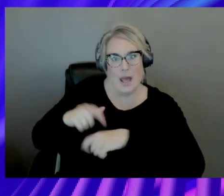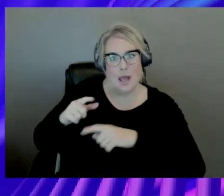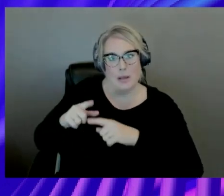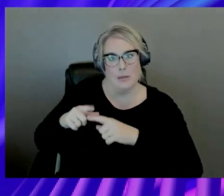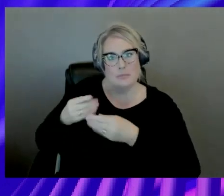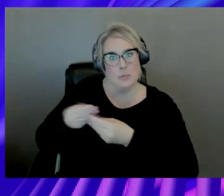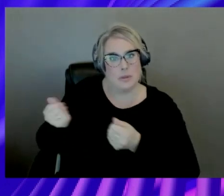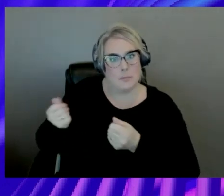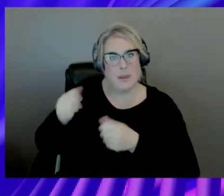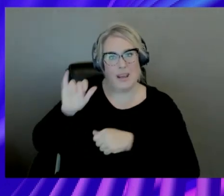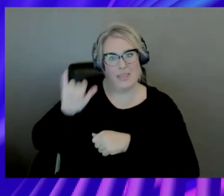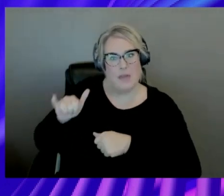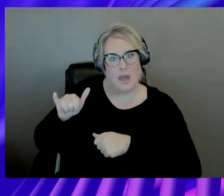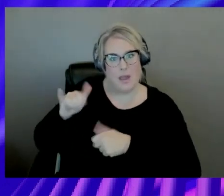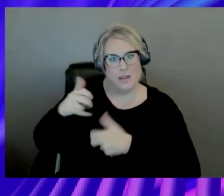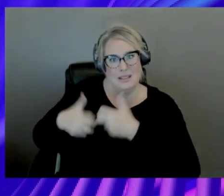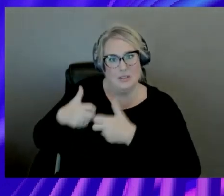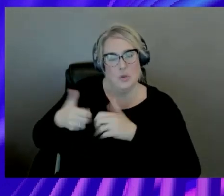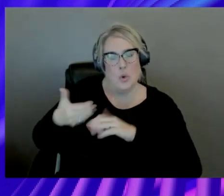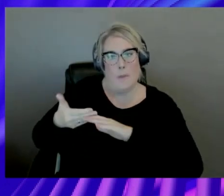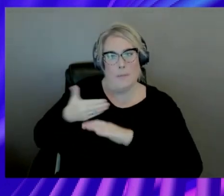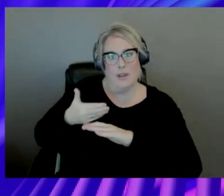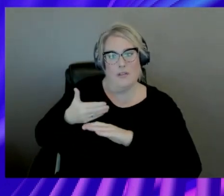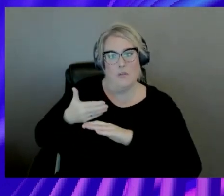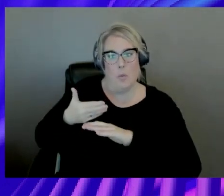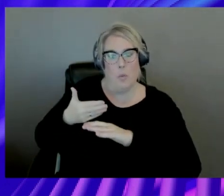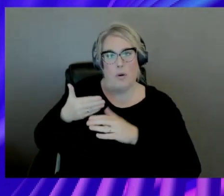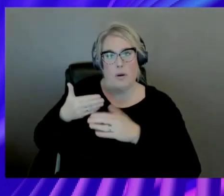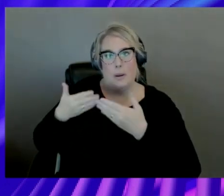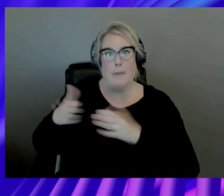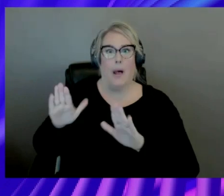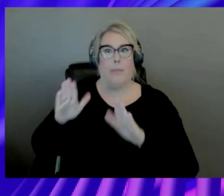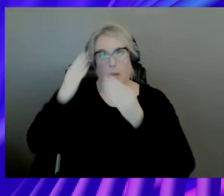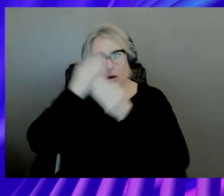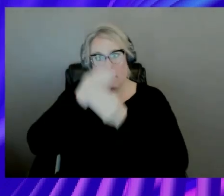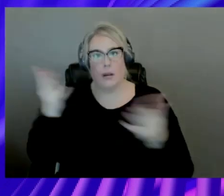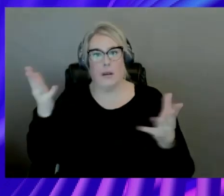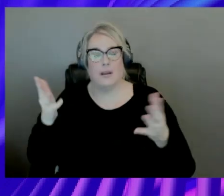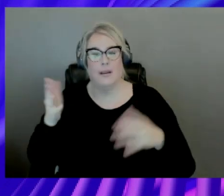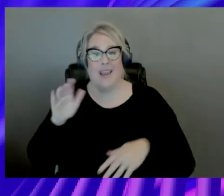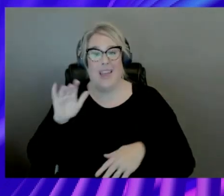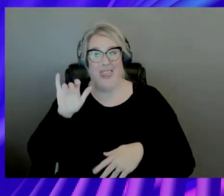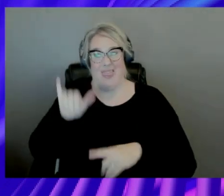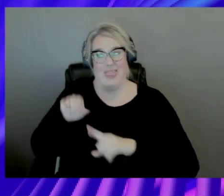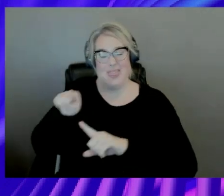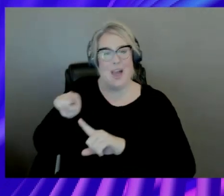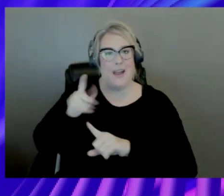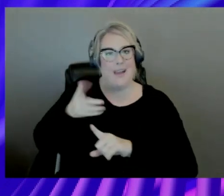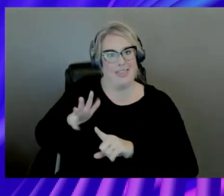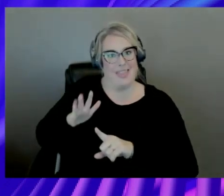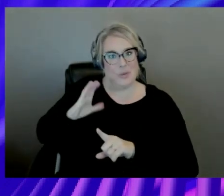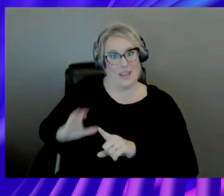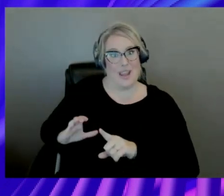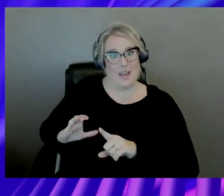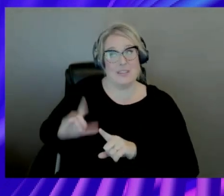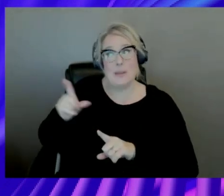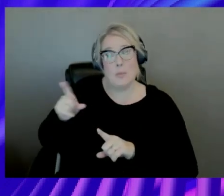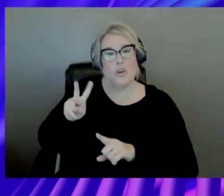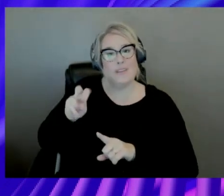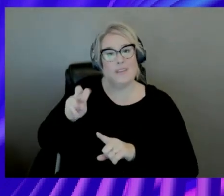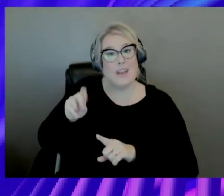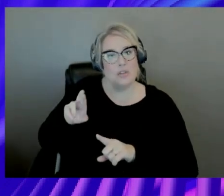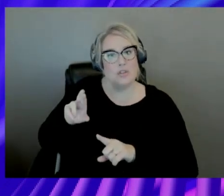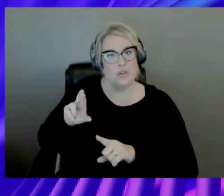remediate the issue before disclosing it publicly. That coordination allows the customers of the vendor to be even